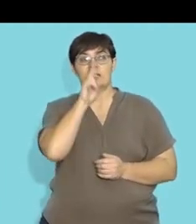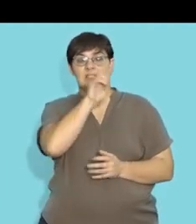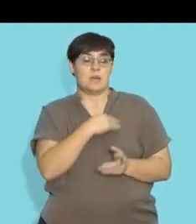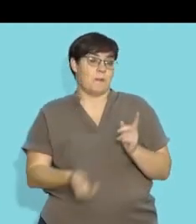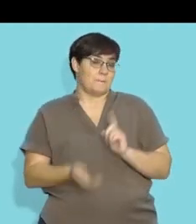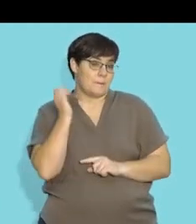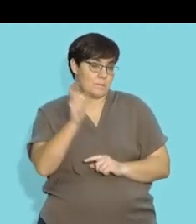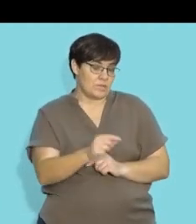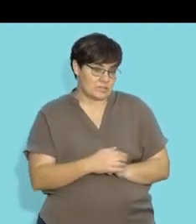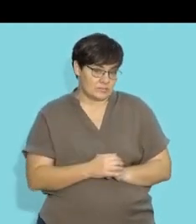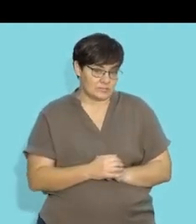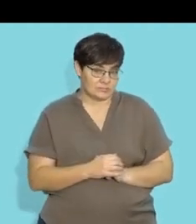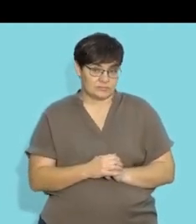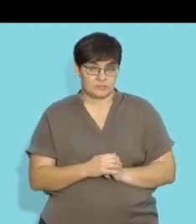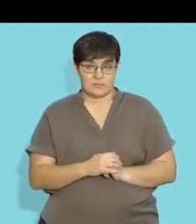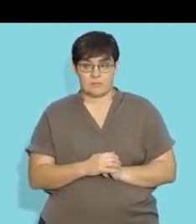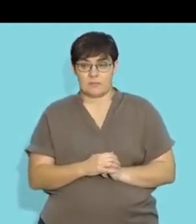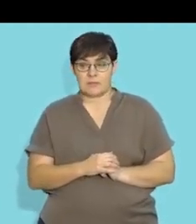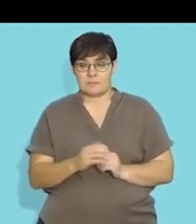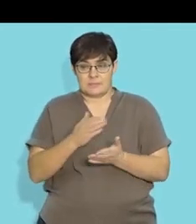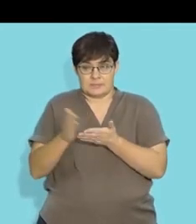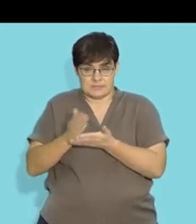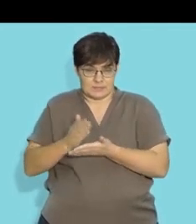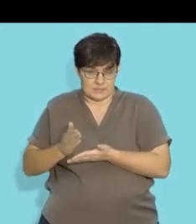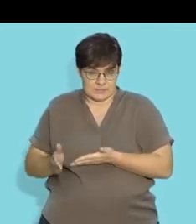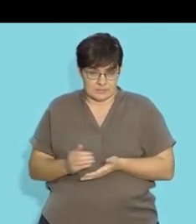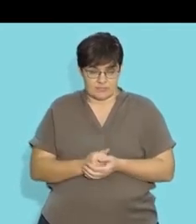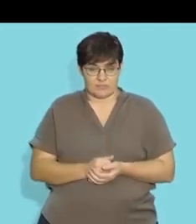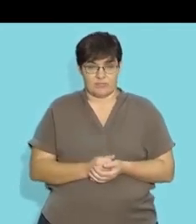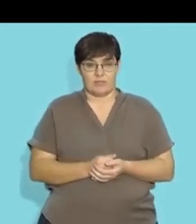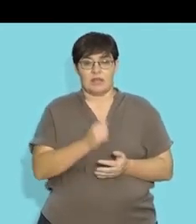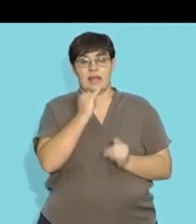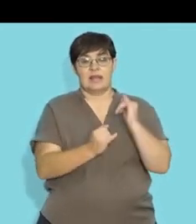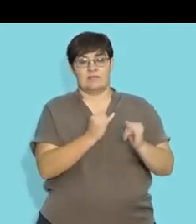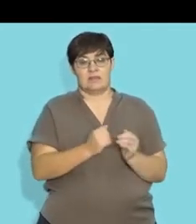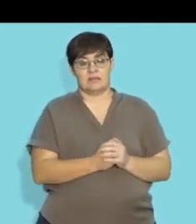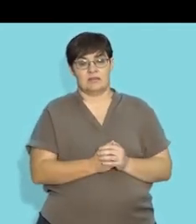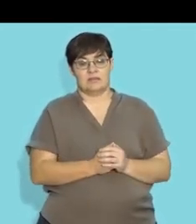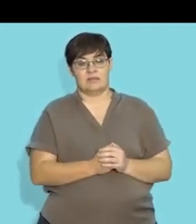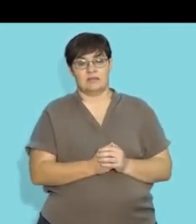that, and let's see what we get. I'm going to clear that.